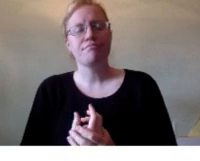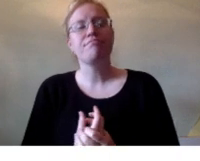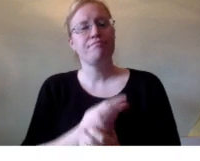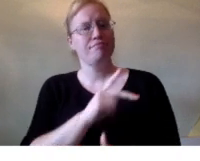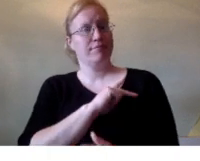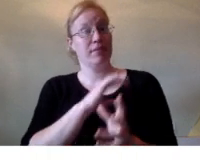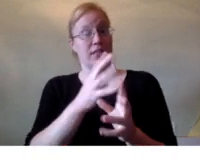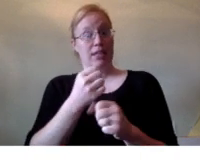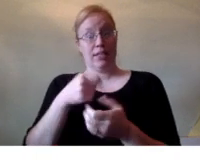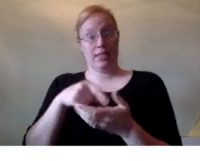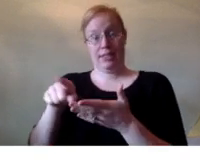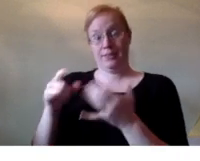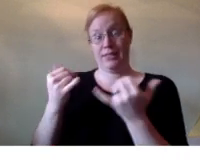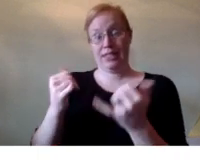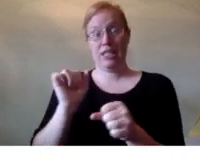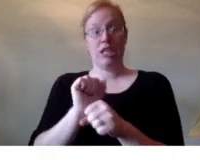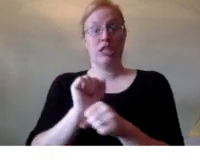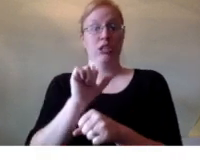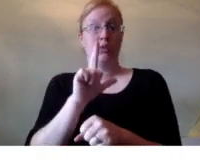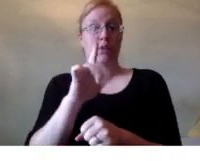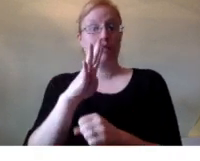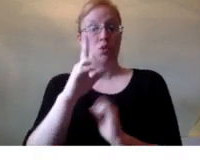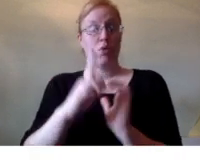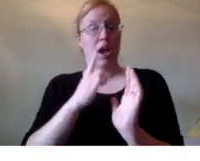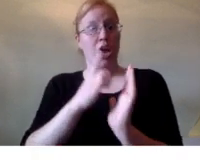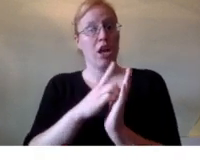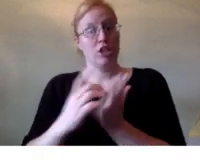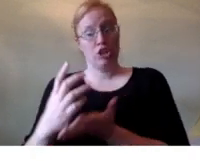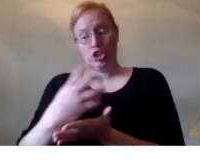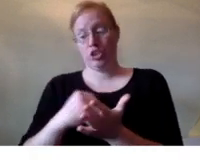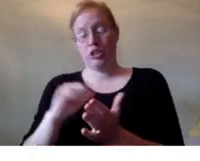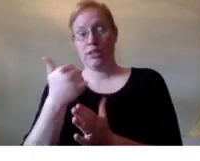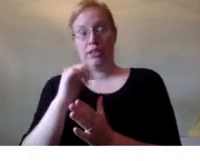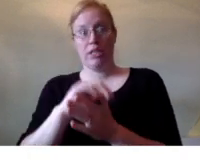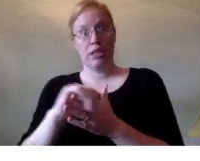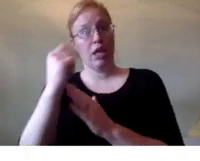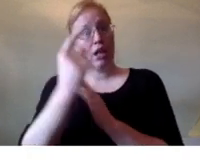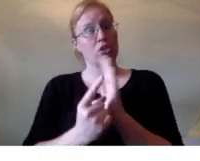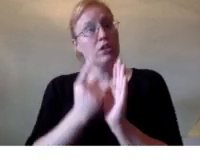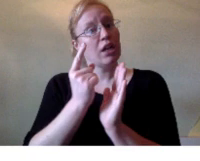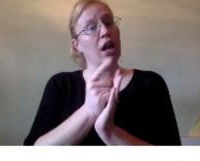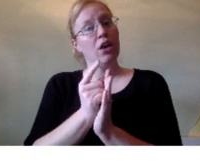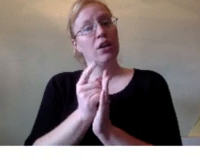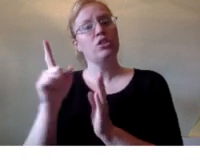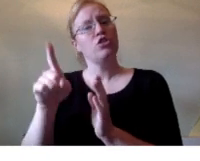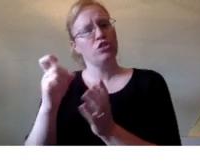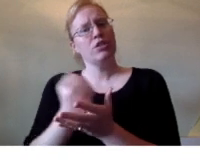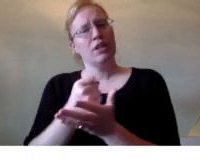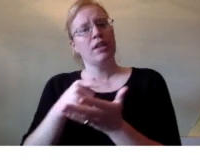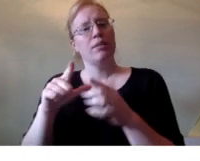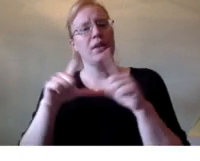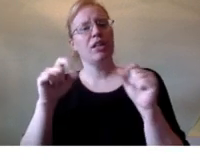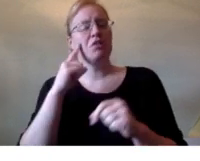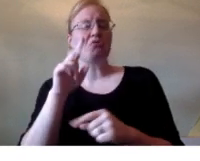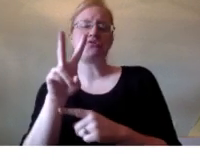Keisha gets paid today. She worked 24 hours. She earns $10 an hour. She should get a paycheck